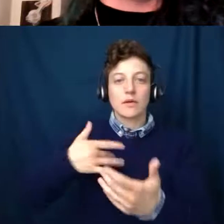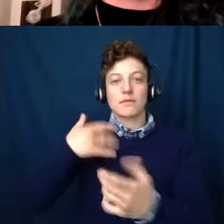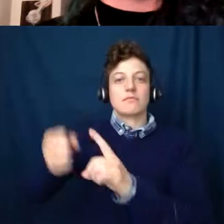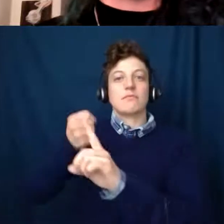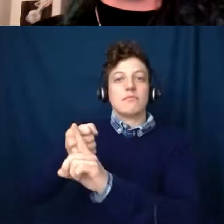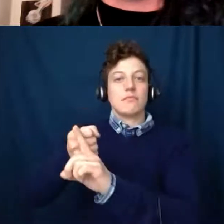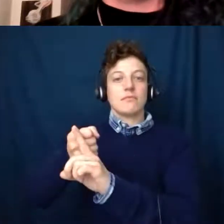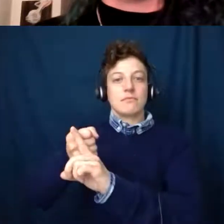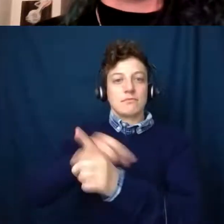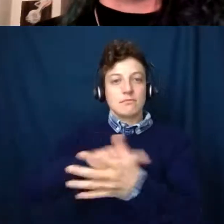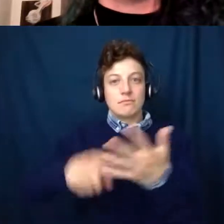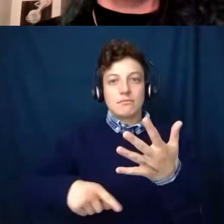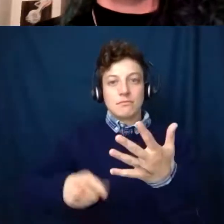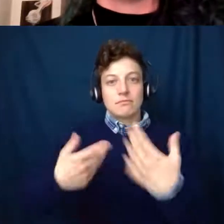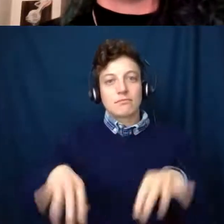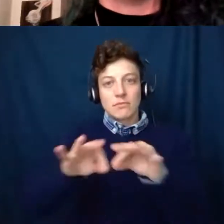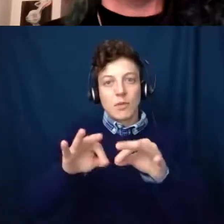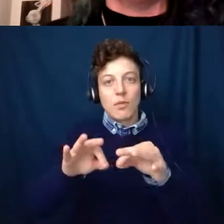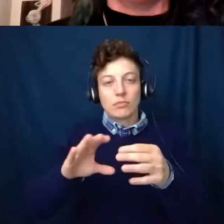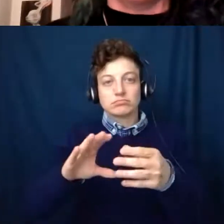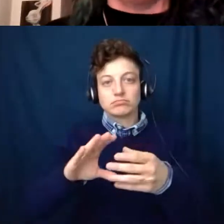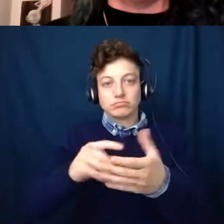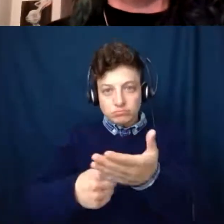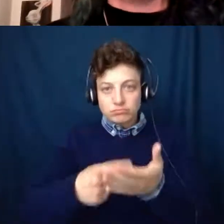these. This is an important narrative. And